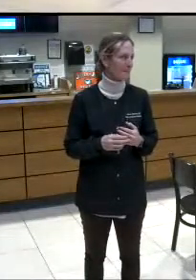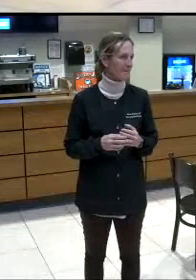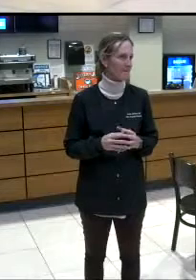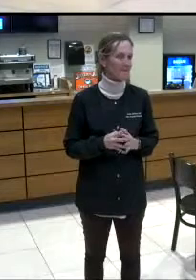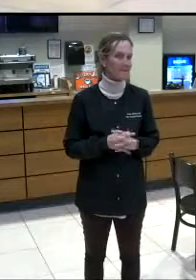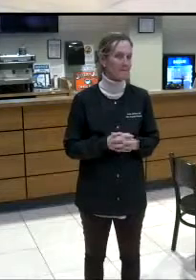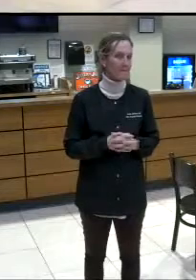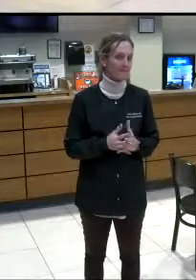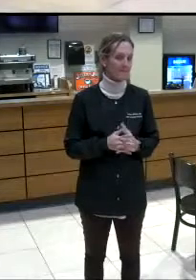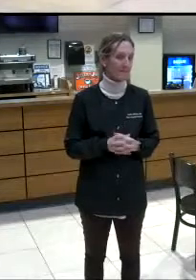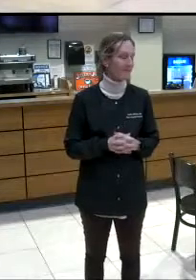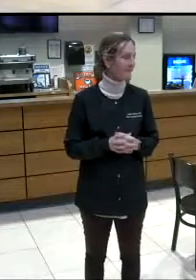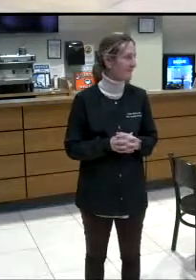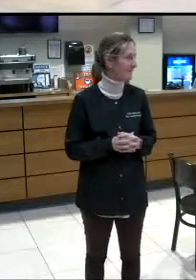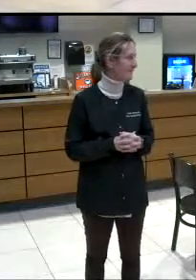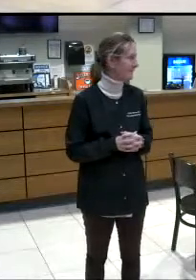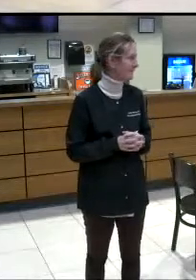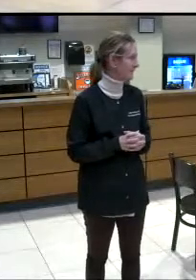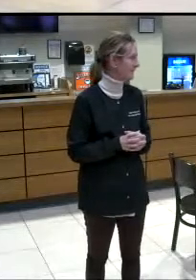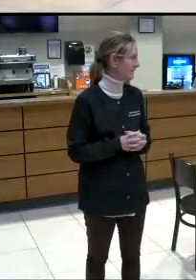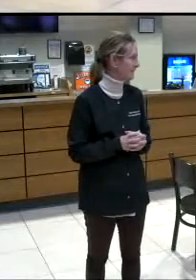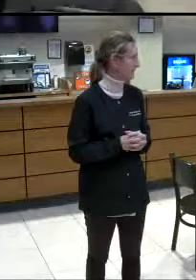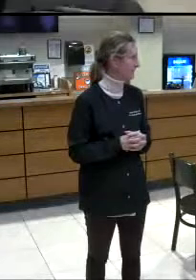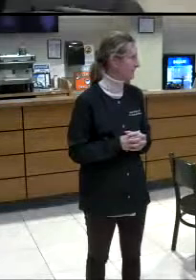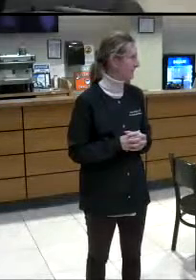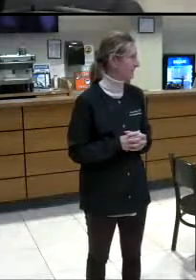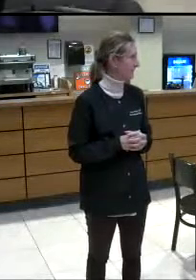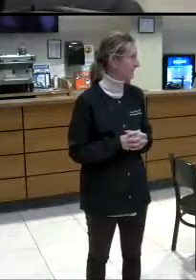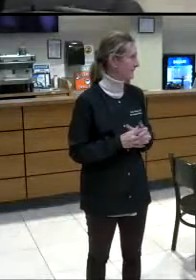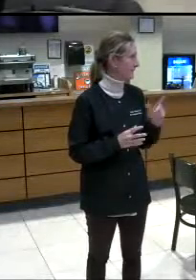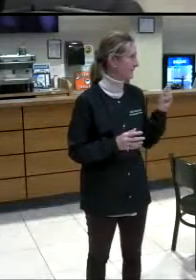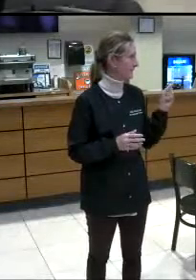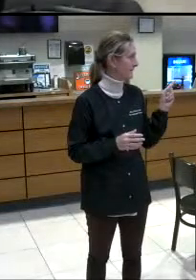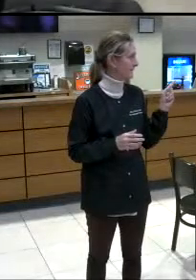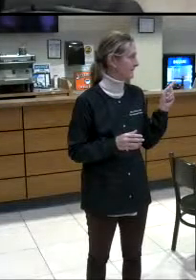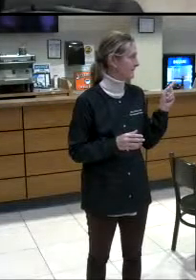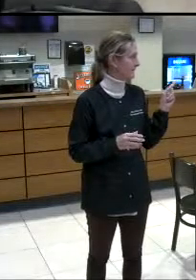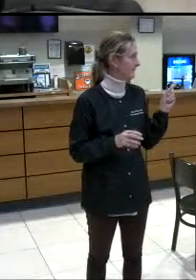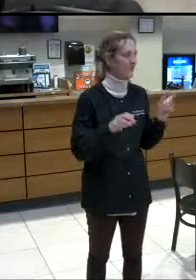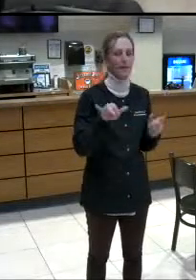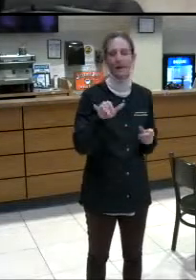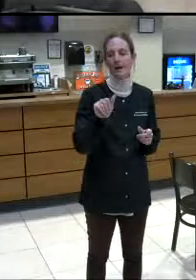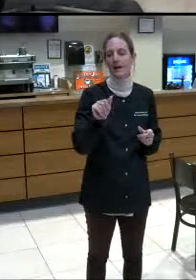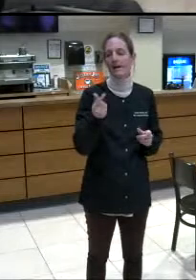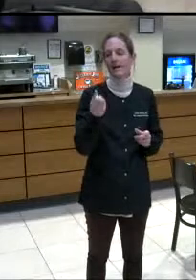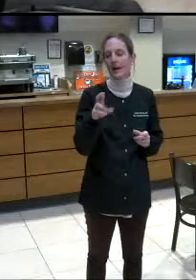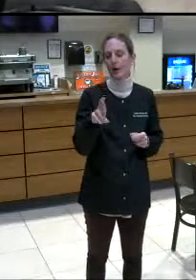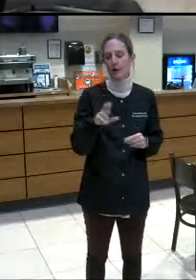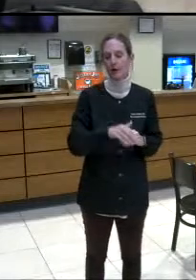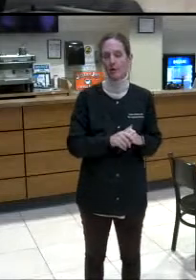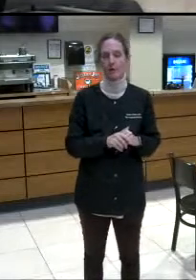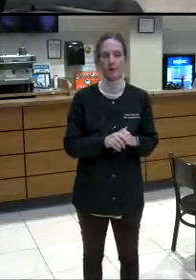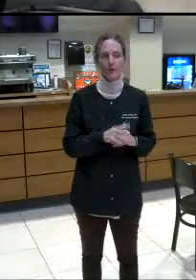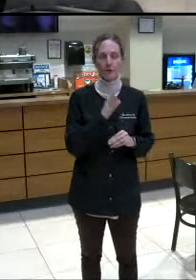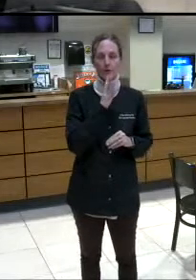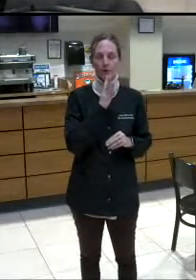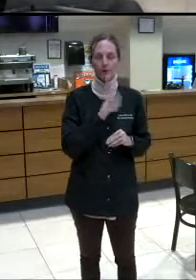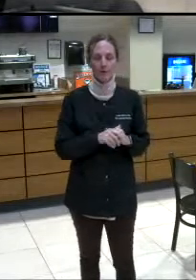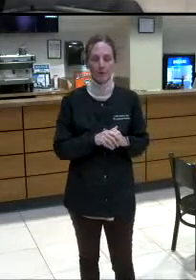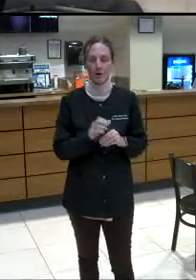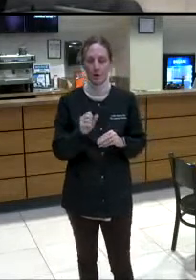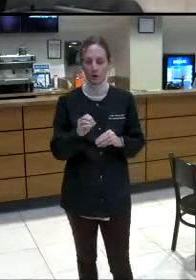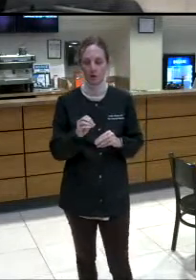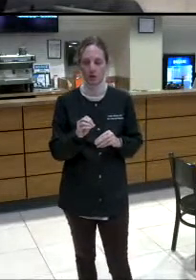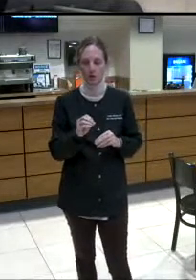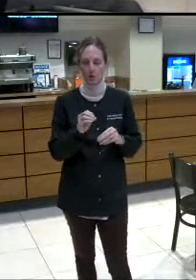Yes, ma'am. I had a couple questions about, let's see, I guess they're initiatives. So the prepare every student, so the